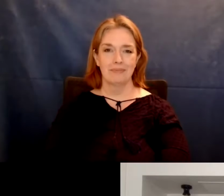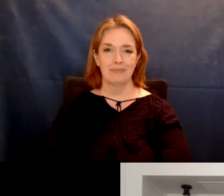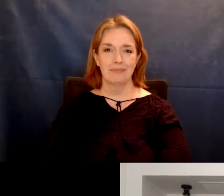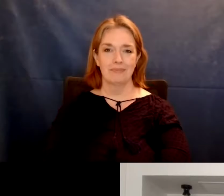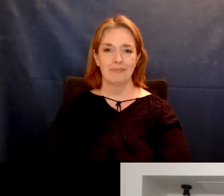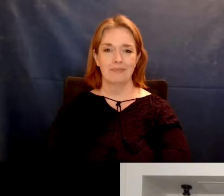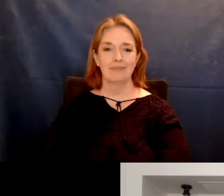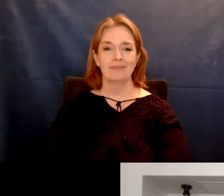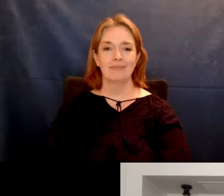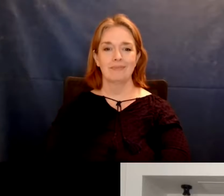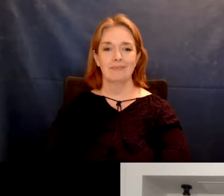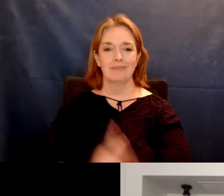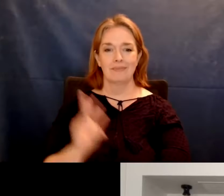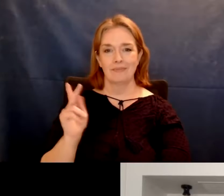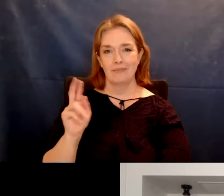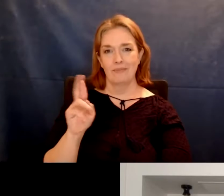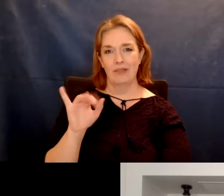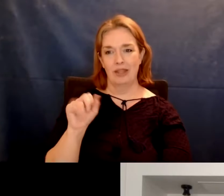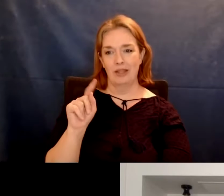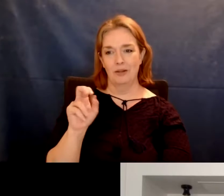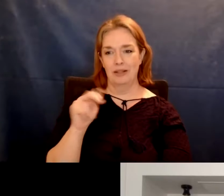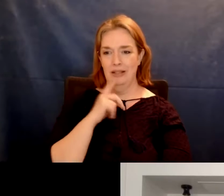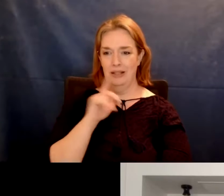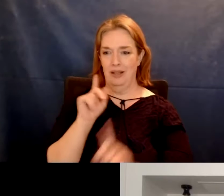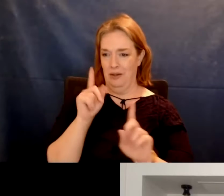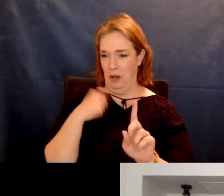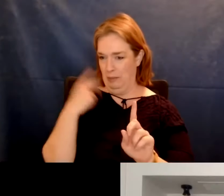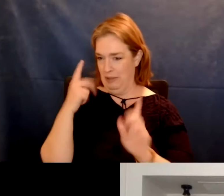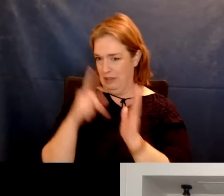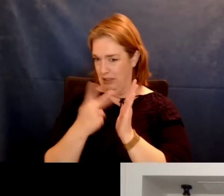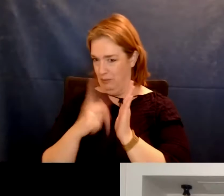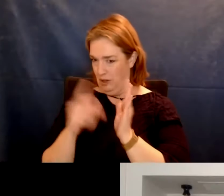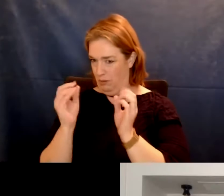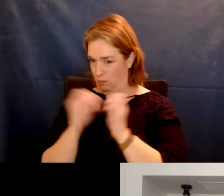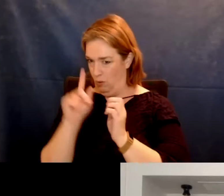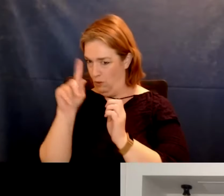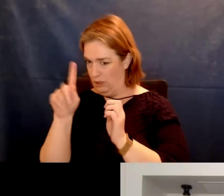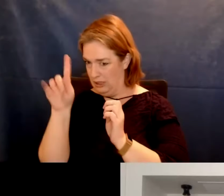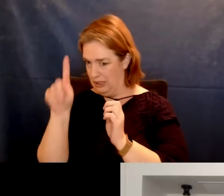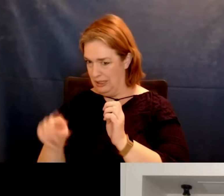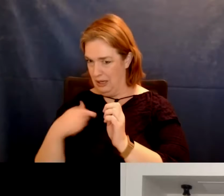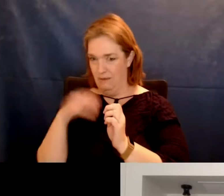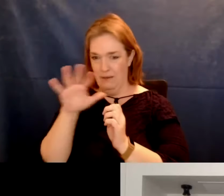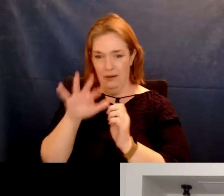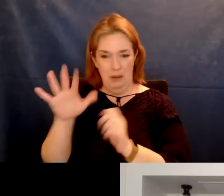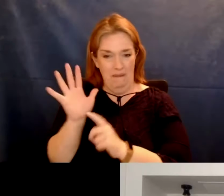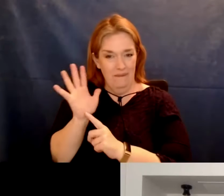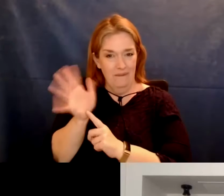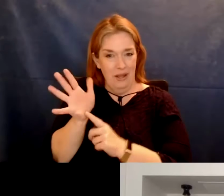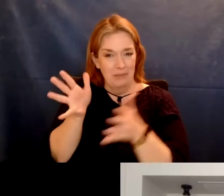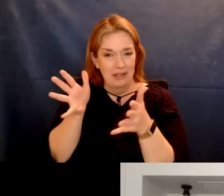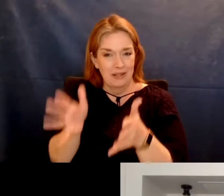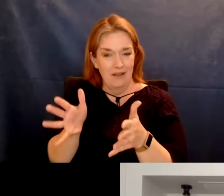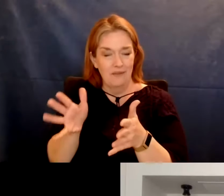All right, I'm gonna hold on and see if we get any more questions. We have about 5 minutes left, so time for a couple